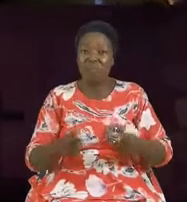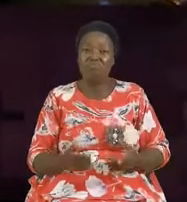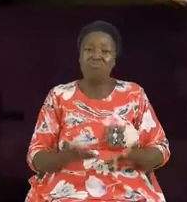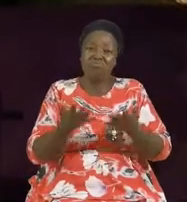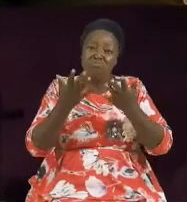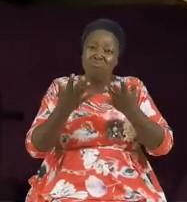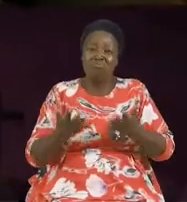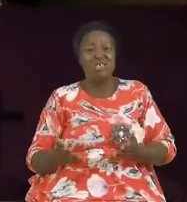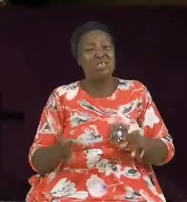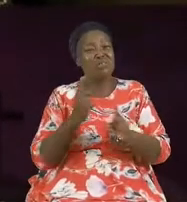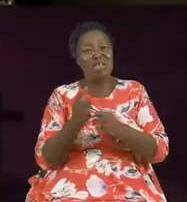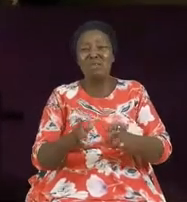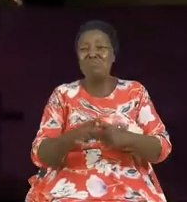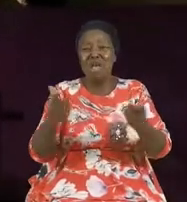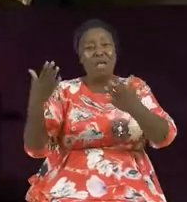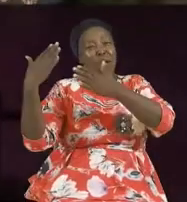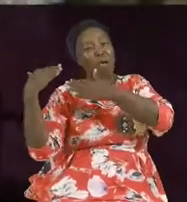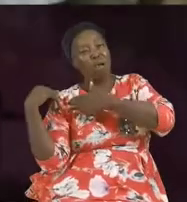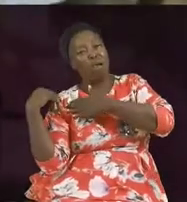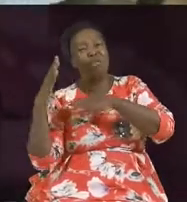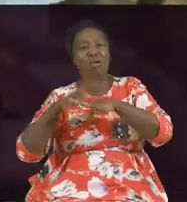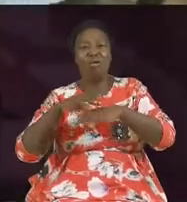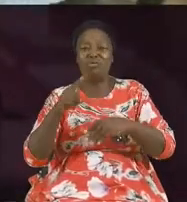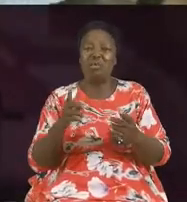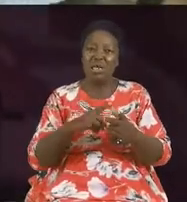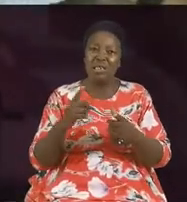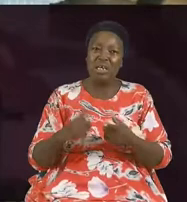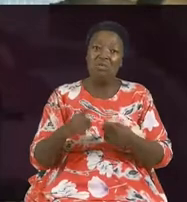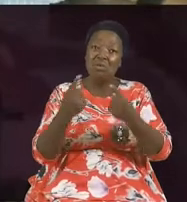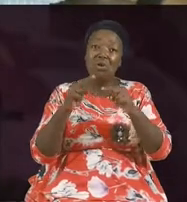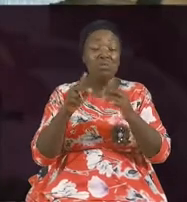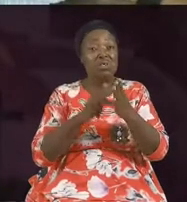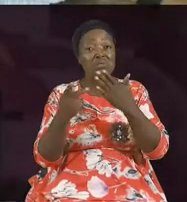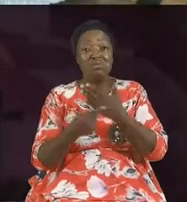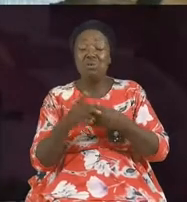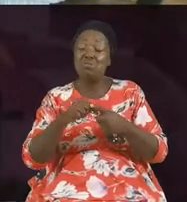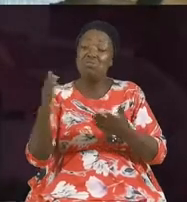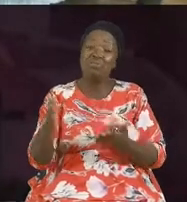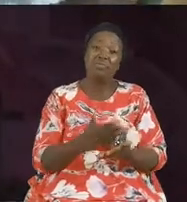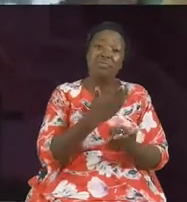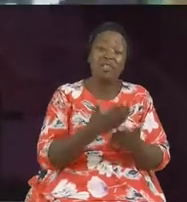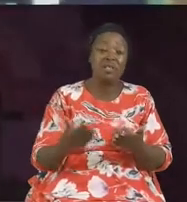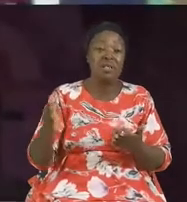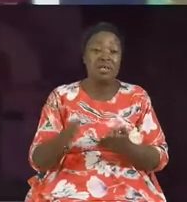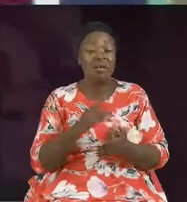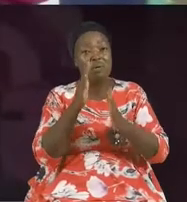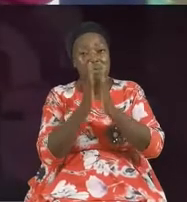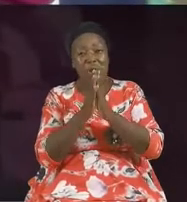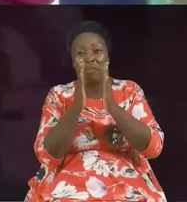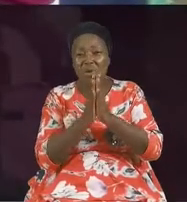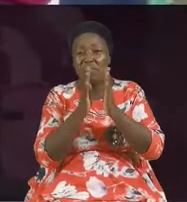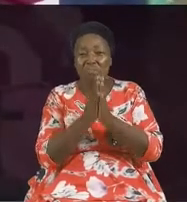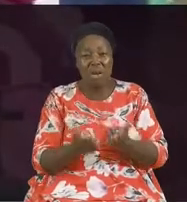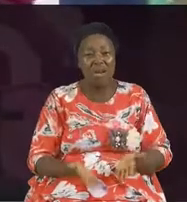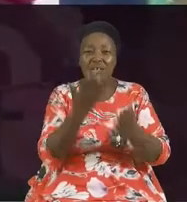happened. And that thing that happened weigh you down all the time. You come to the crusade,